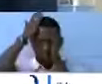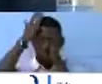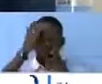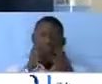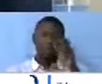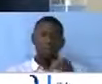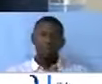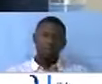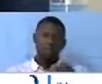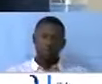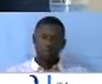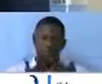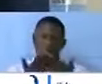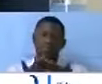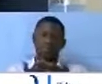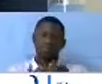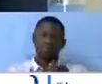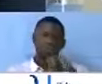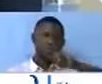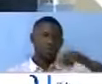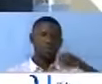Drame to be transported to the NIA.